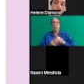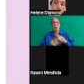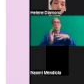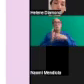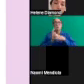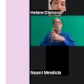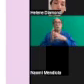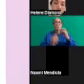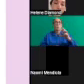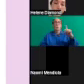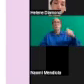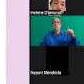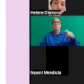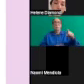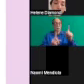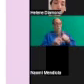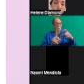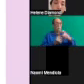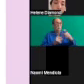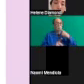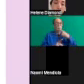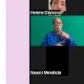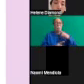as the word suggests, needing charity,